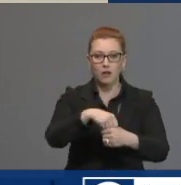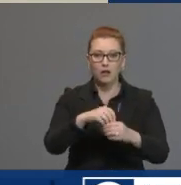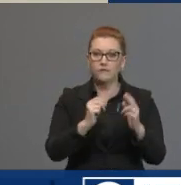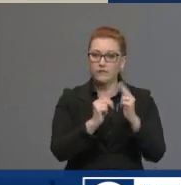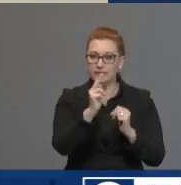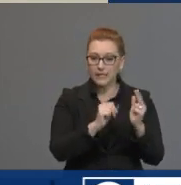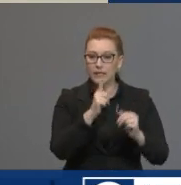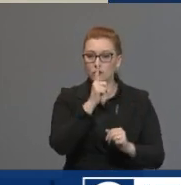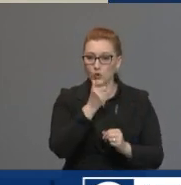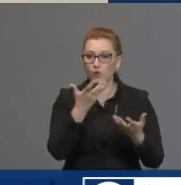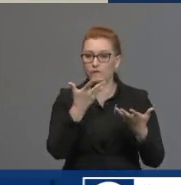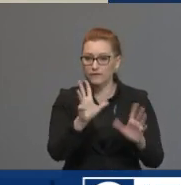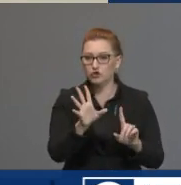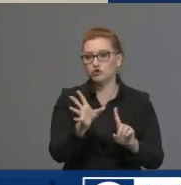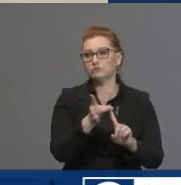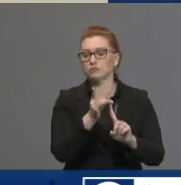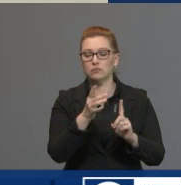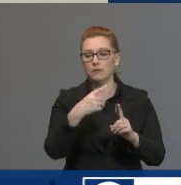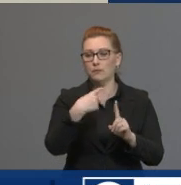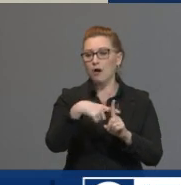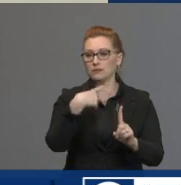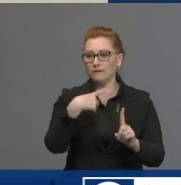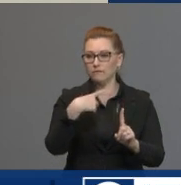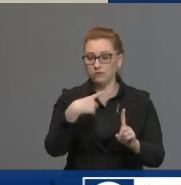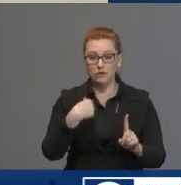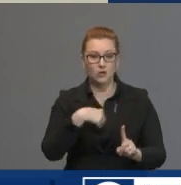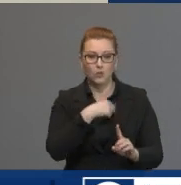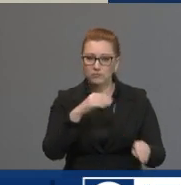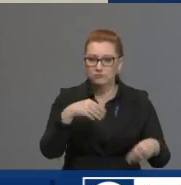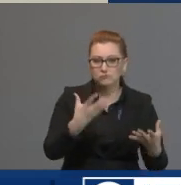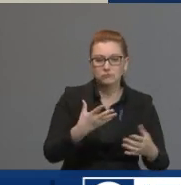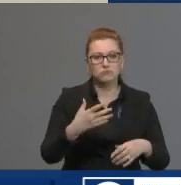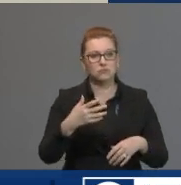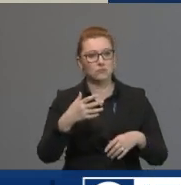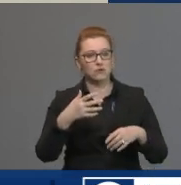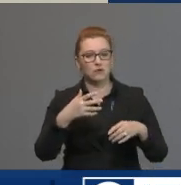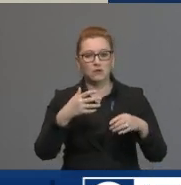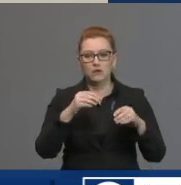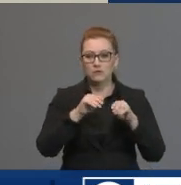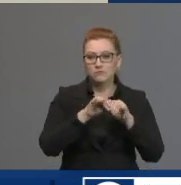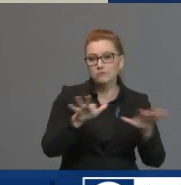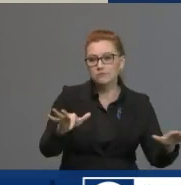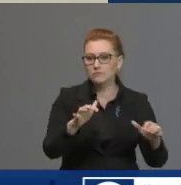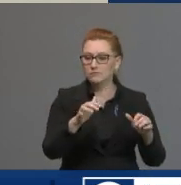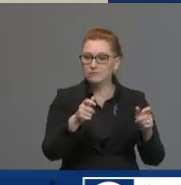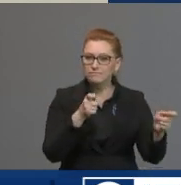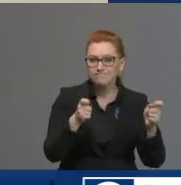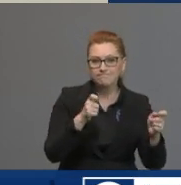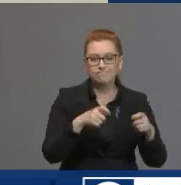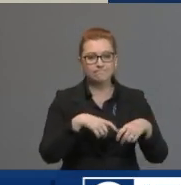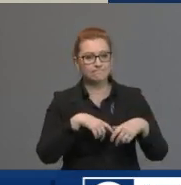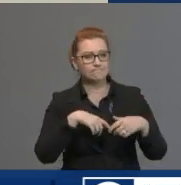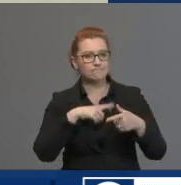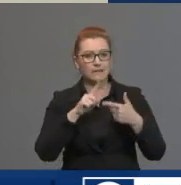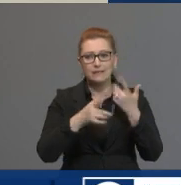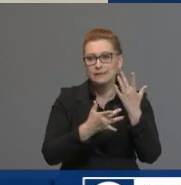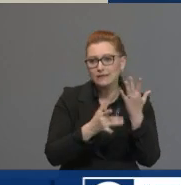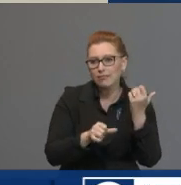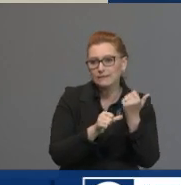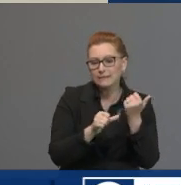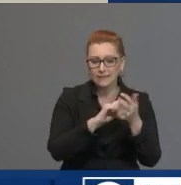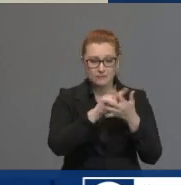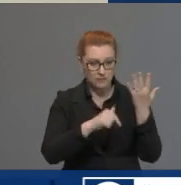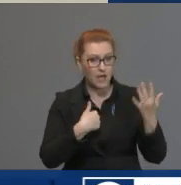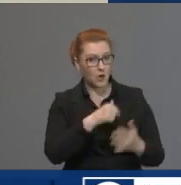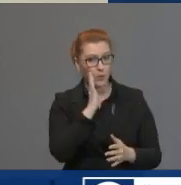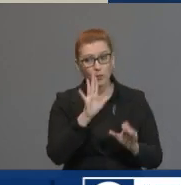cases and work to provide infection control recommendations, technical assistance, and will continue to do that